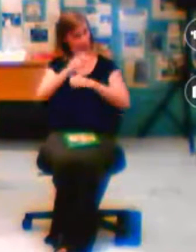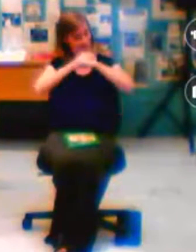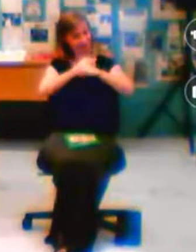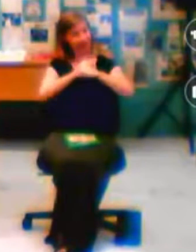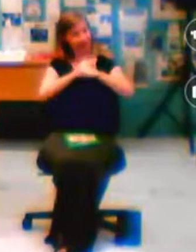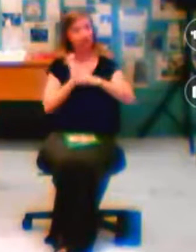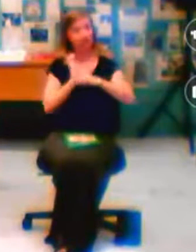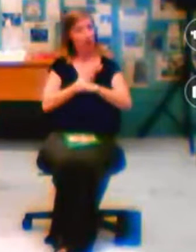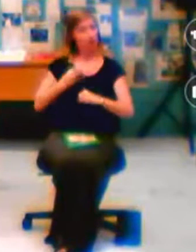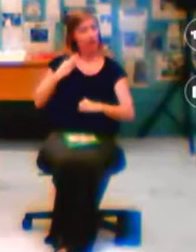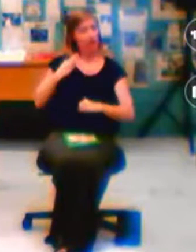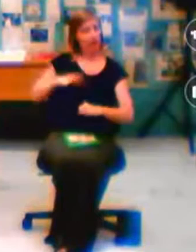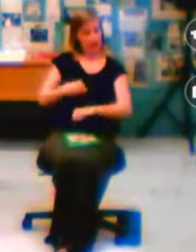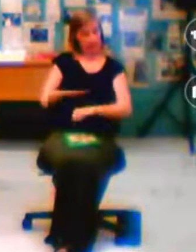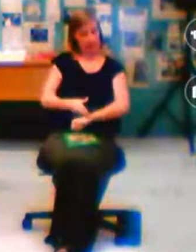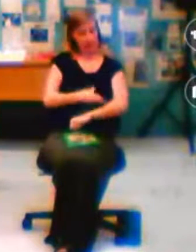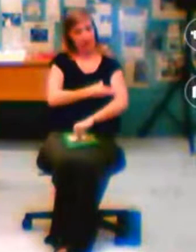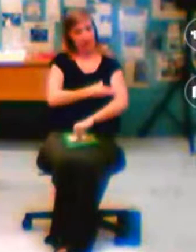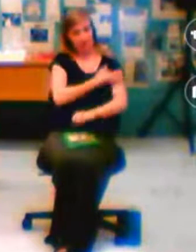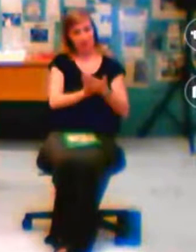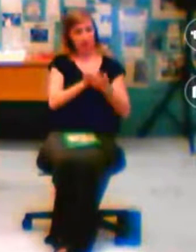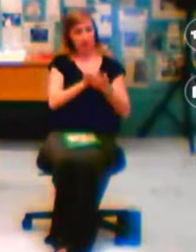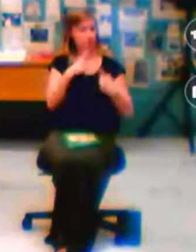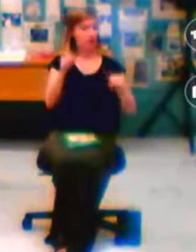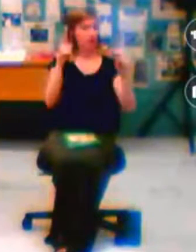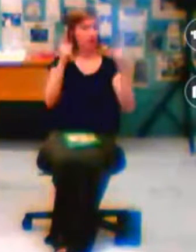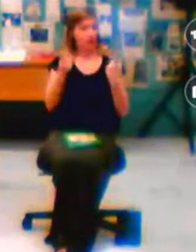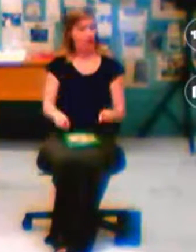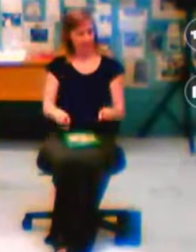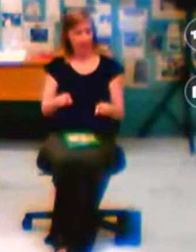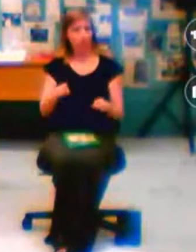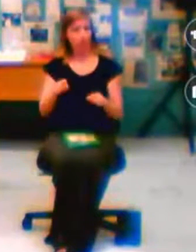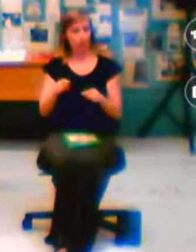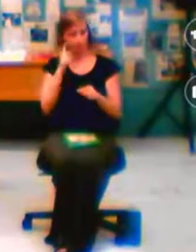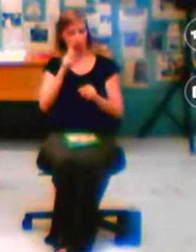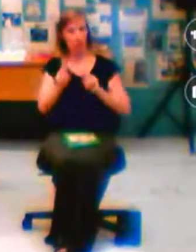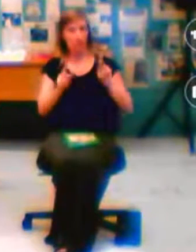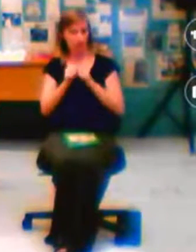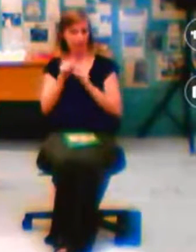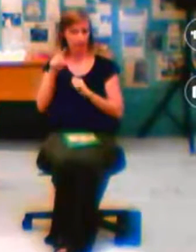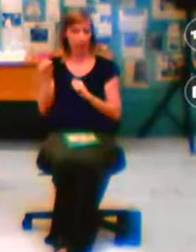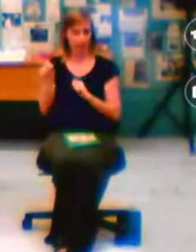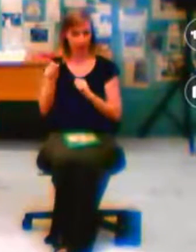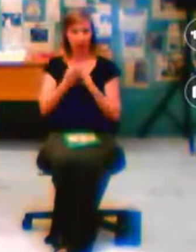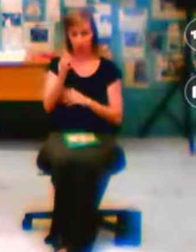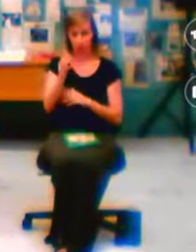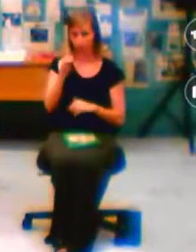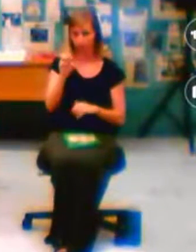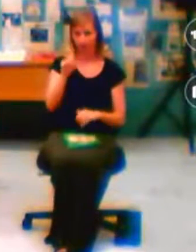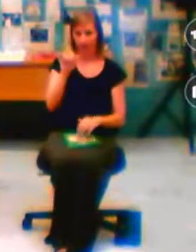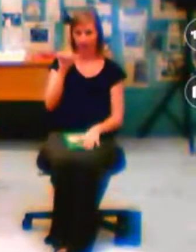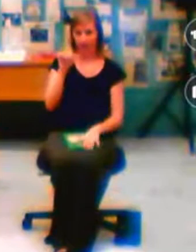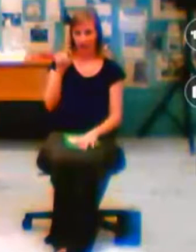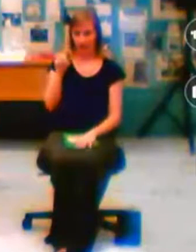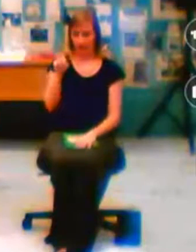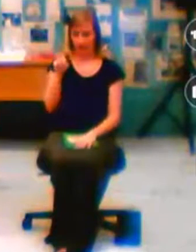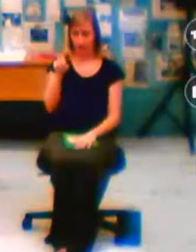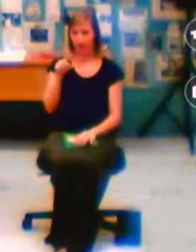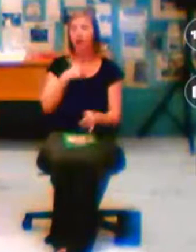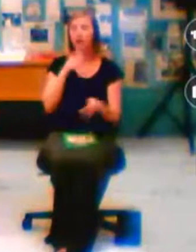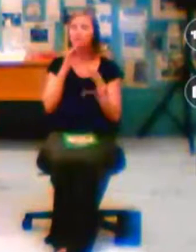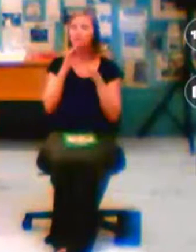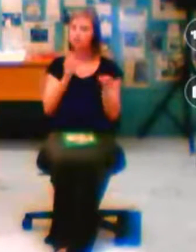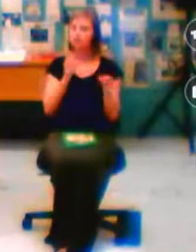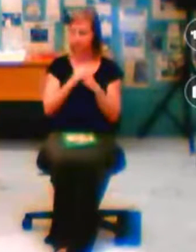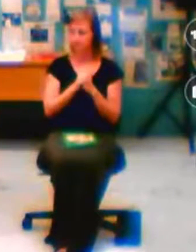is protections for the gains we, the disability community, have made,